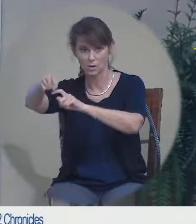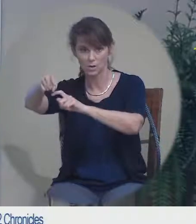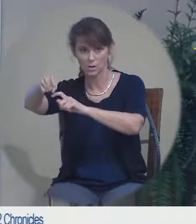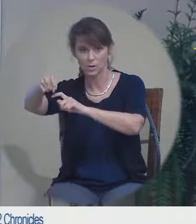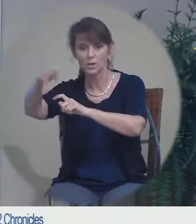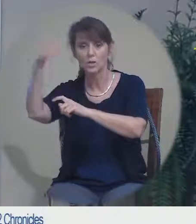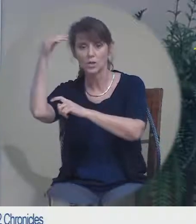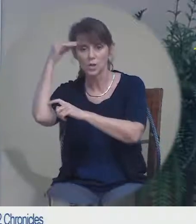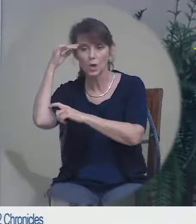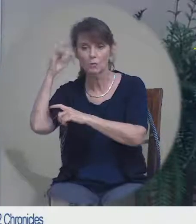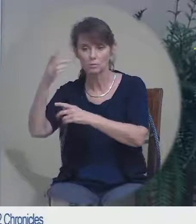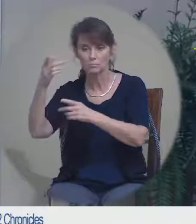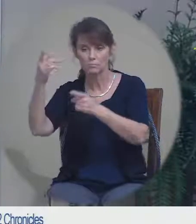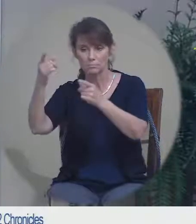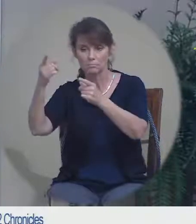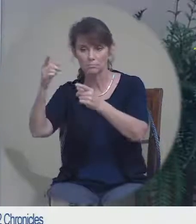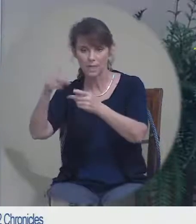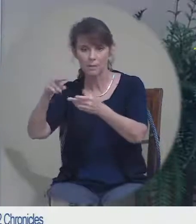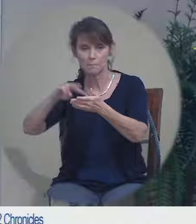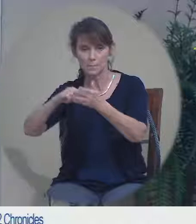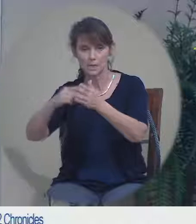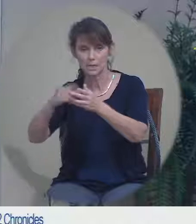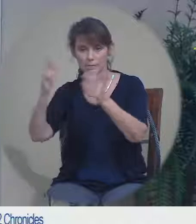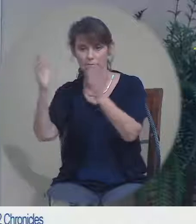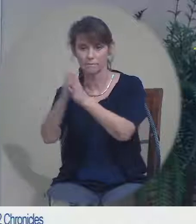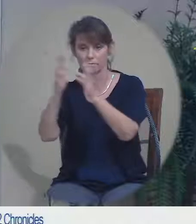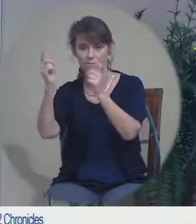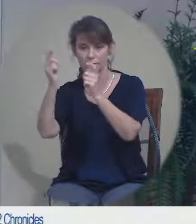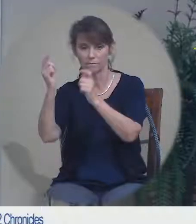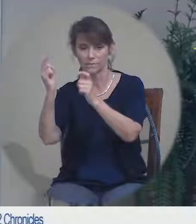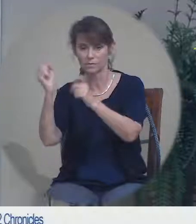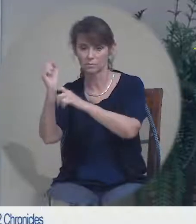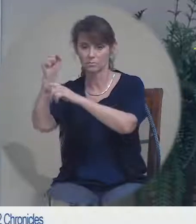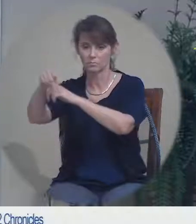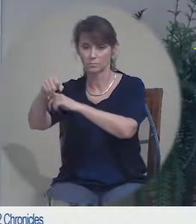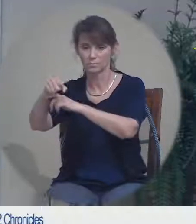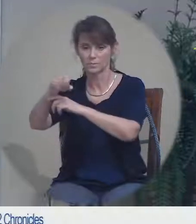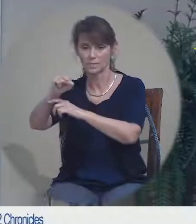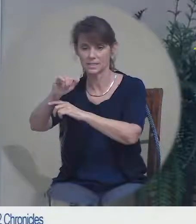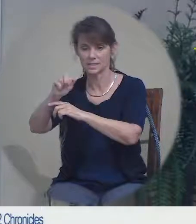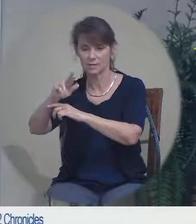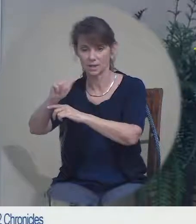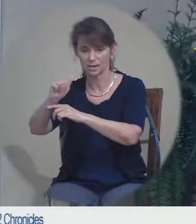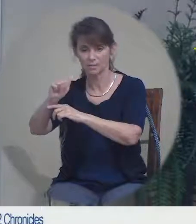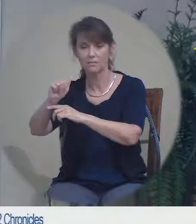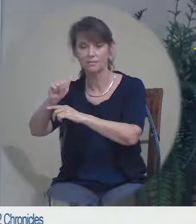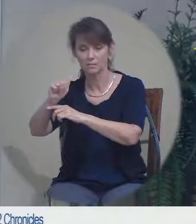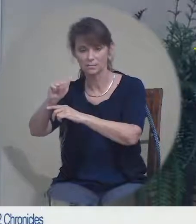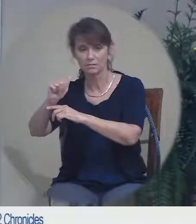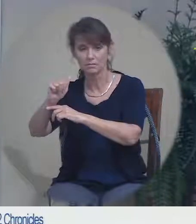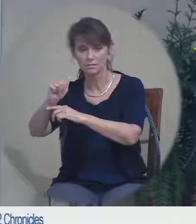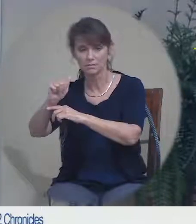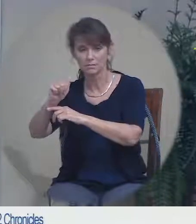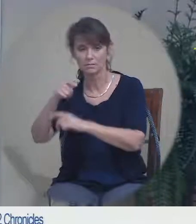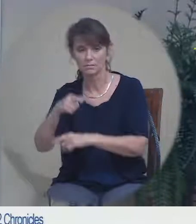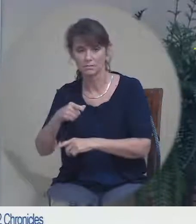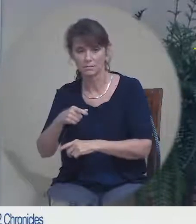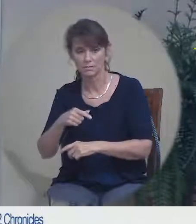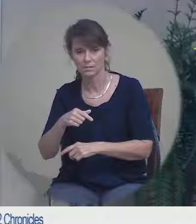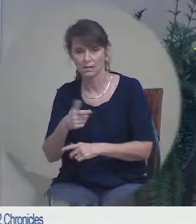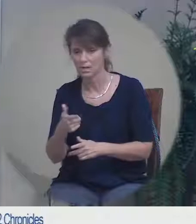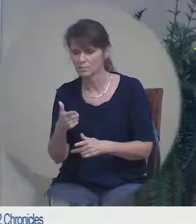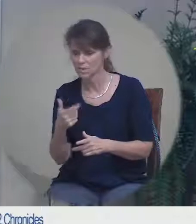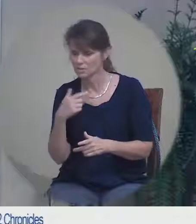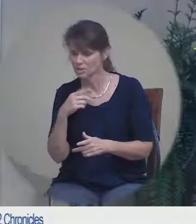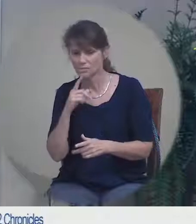was going to bring about. And that was victory over Syria. So if in fact, I mean, I used to think he was just striking the